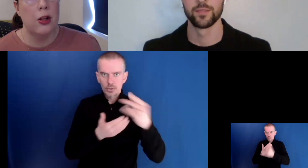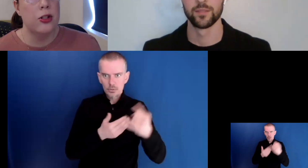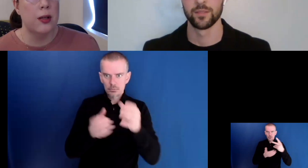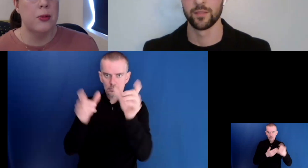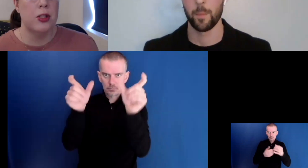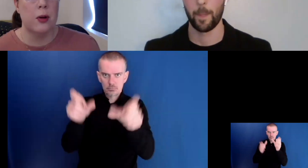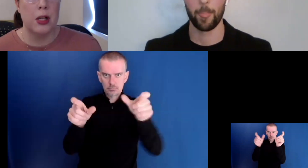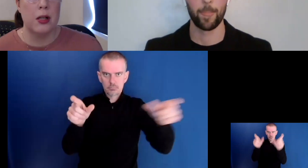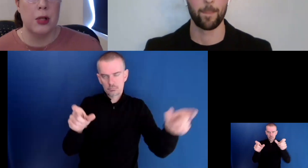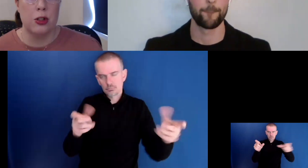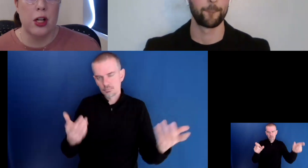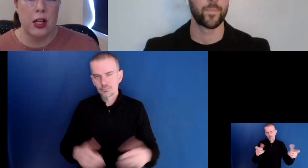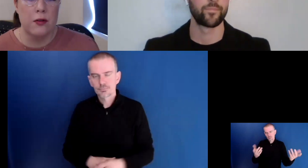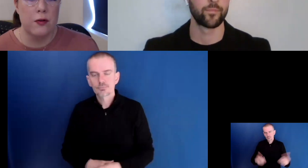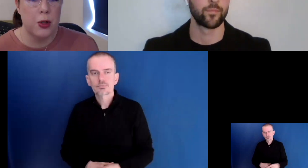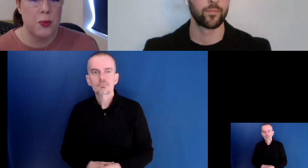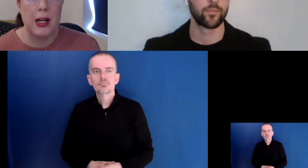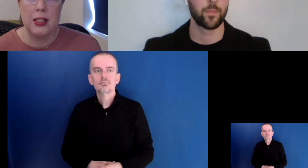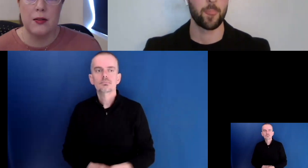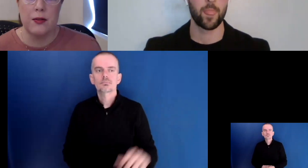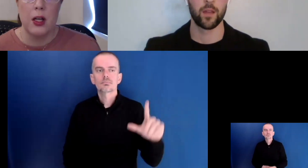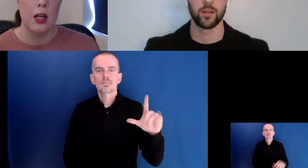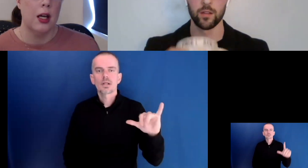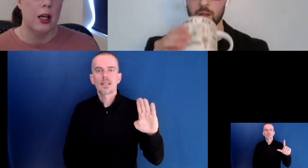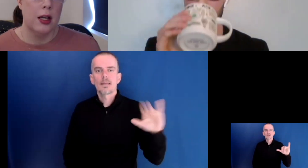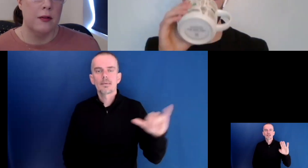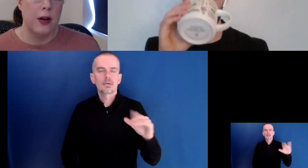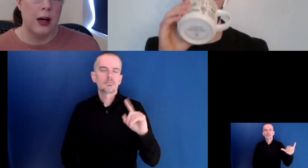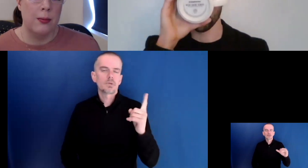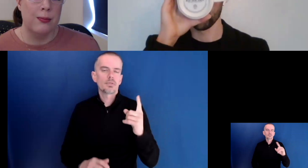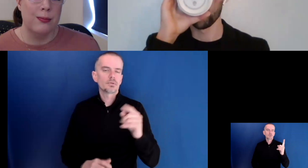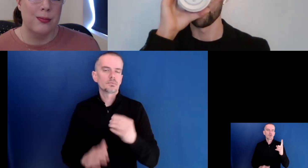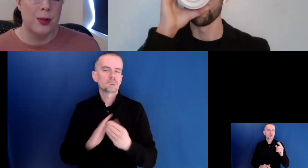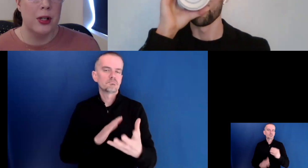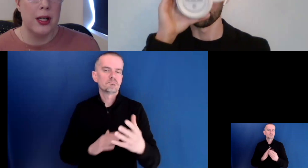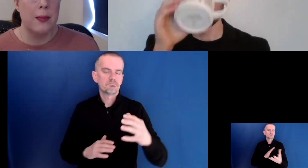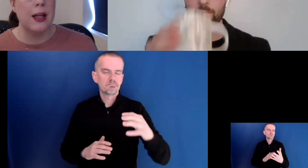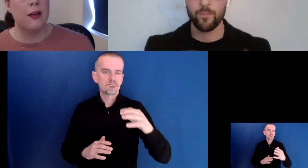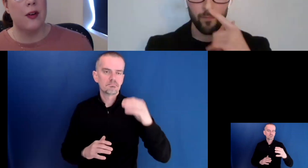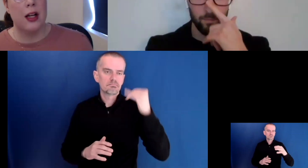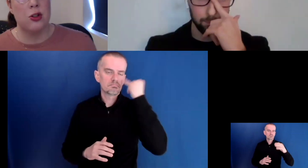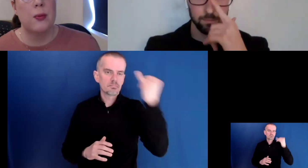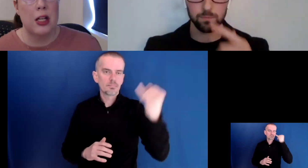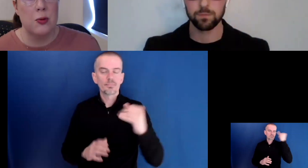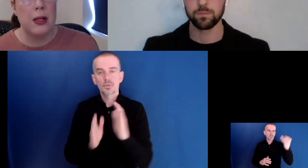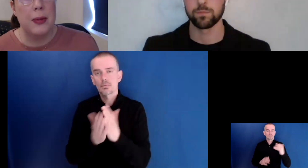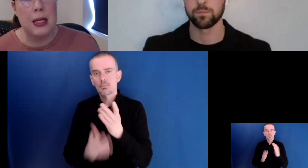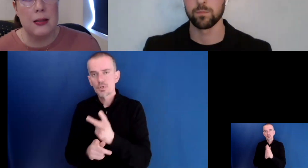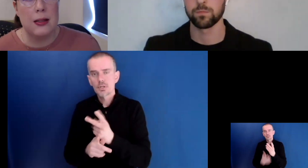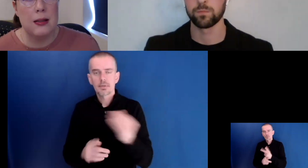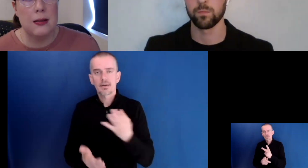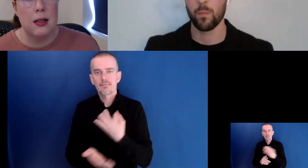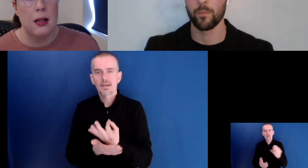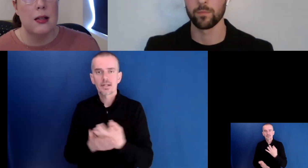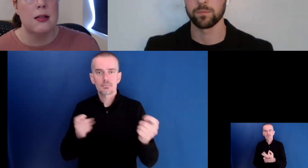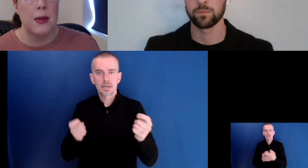And another tip, just from an administrative perspective, if the bookkeeping and financial management